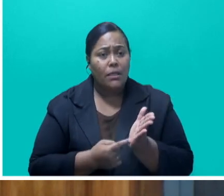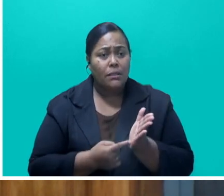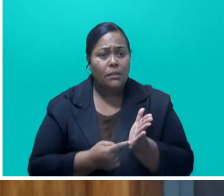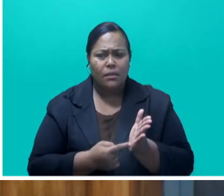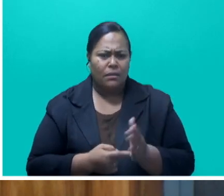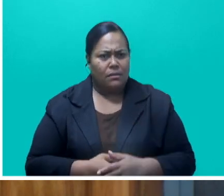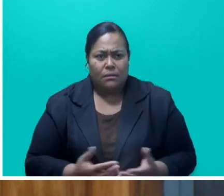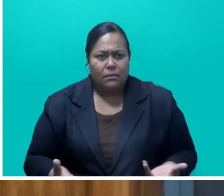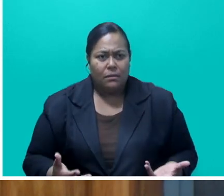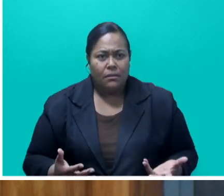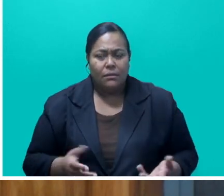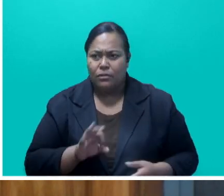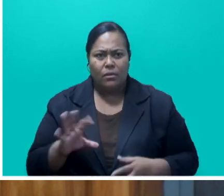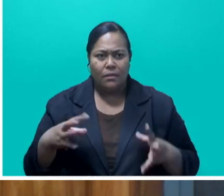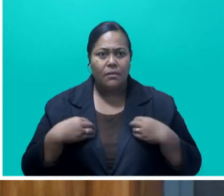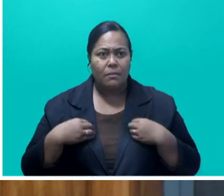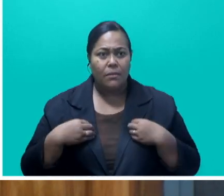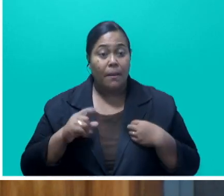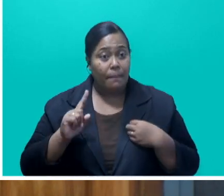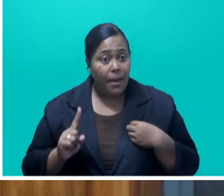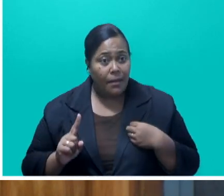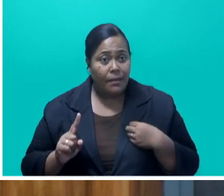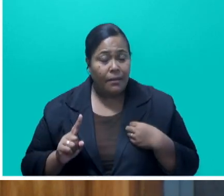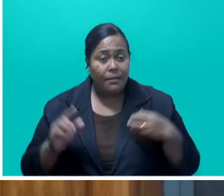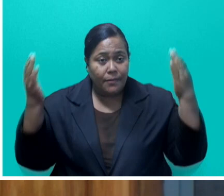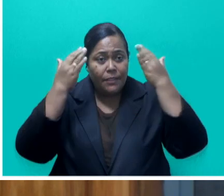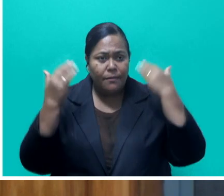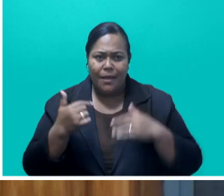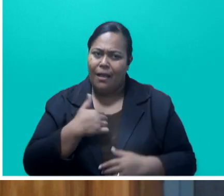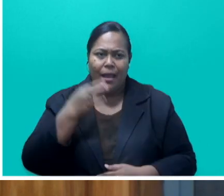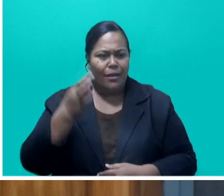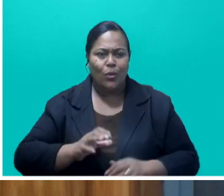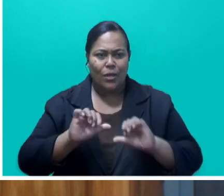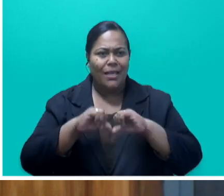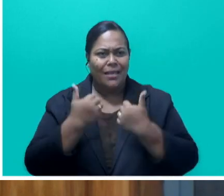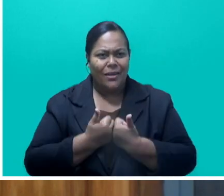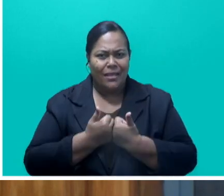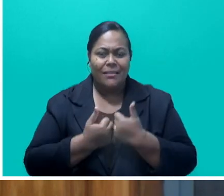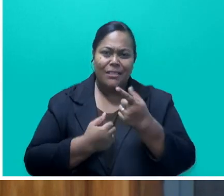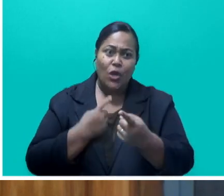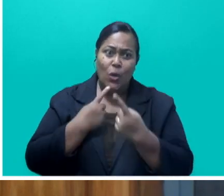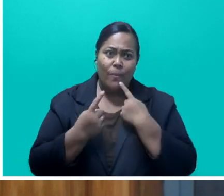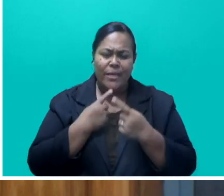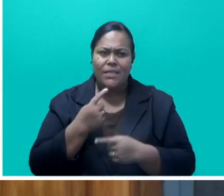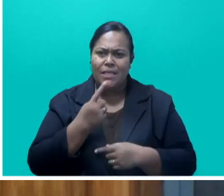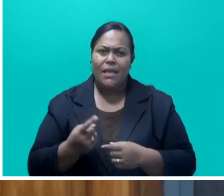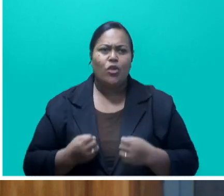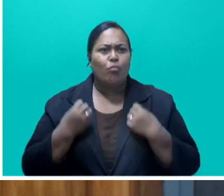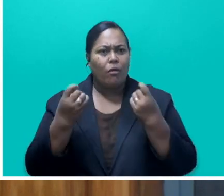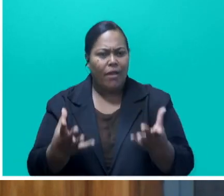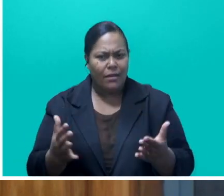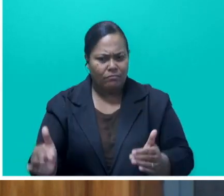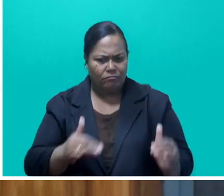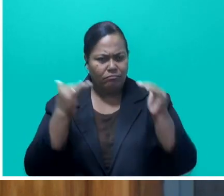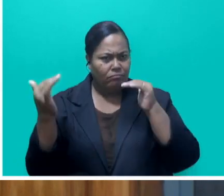unacceptable. However, Mr. Speaker, I do not agree with Honorable Beer's comments that providing everyone with the same equal